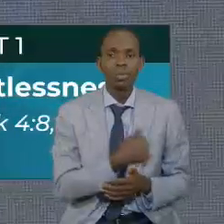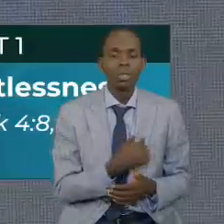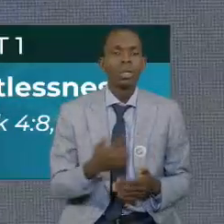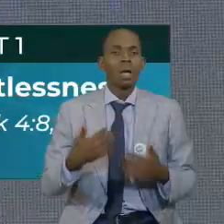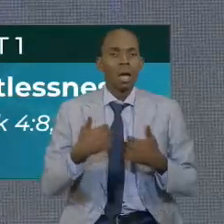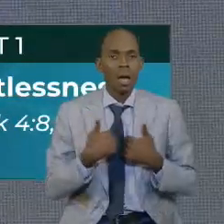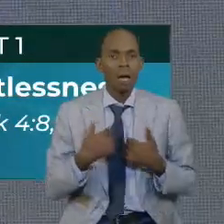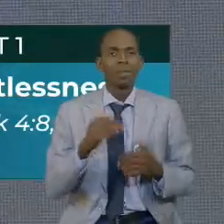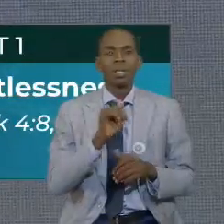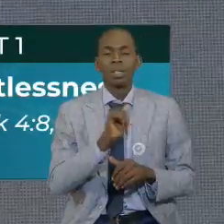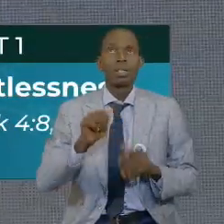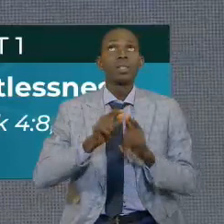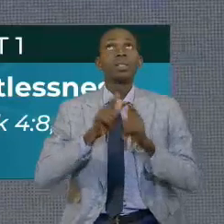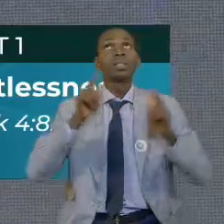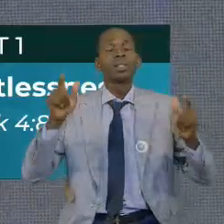priest